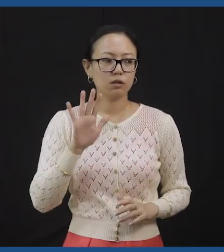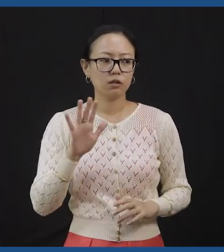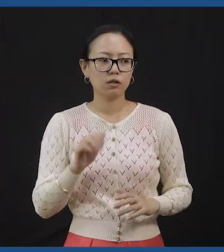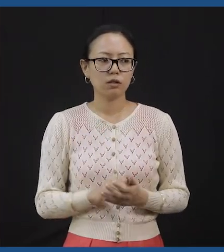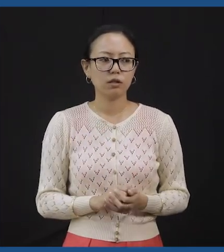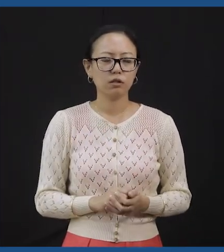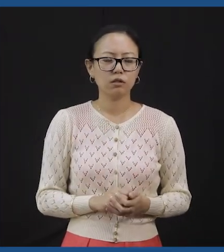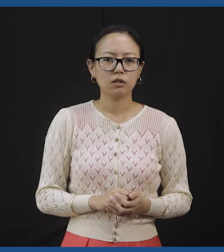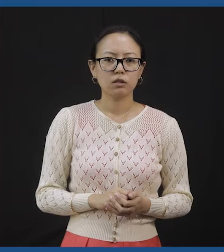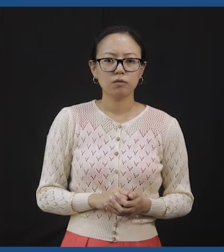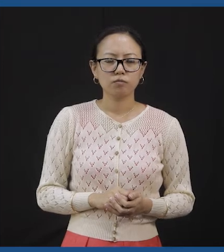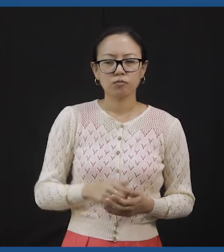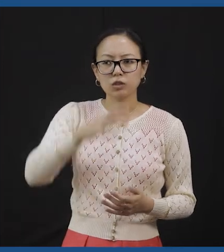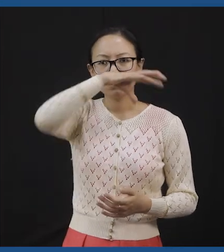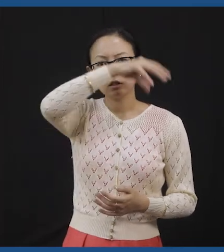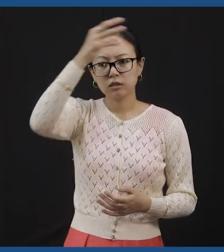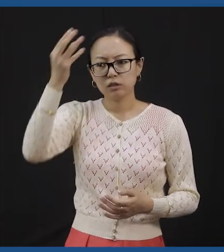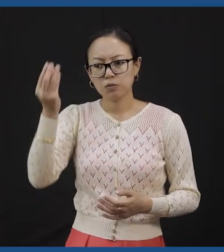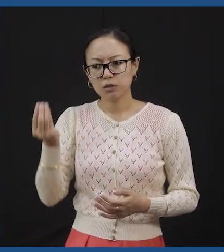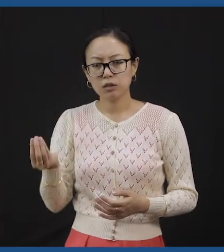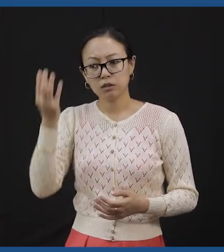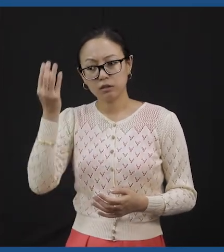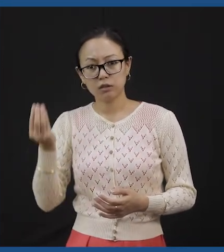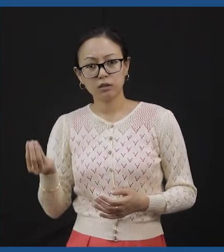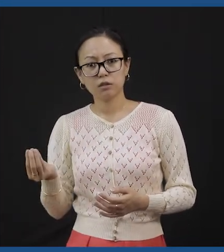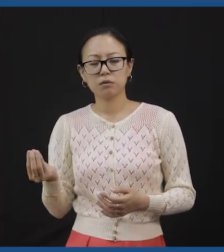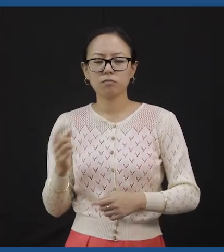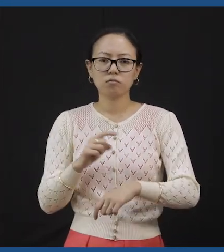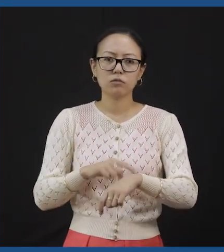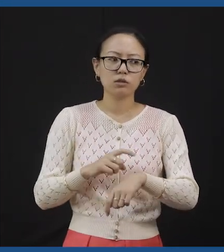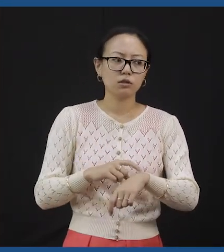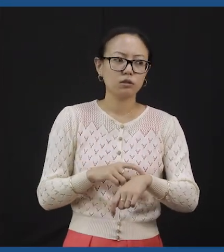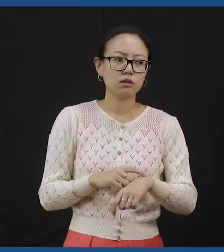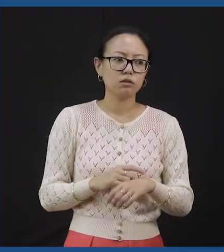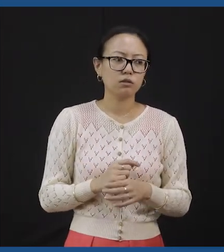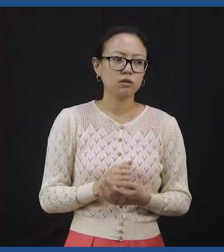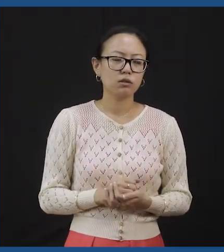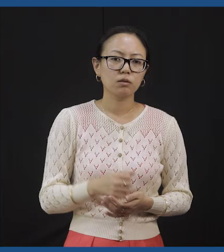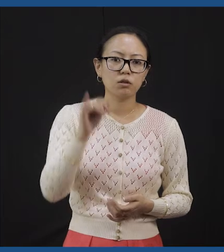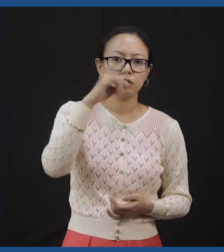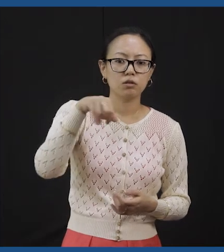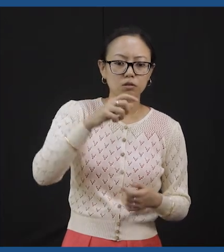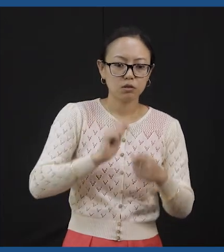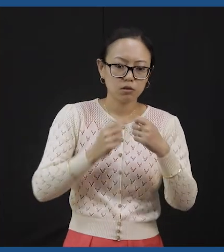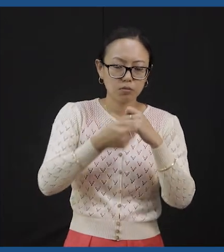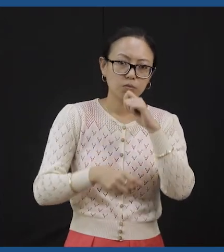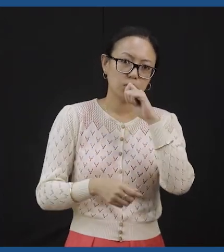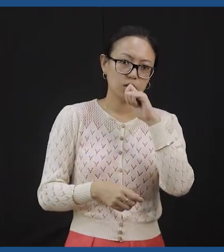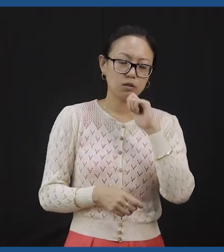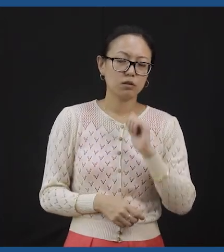sell? How do we find this one? How many did we sell? Because here the morning he have